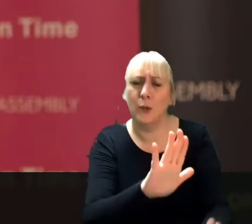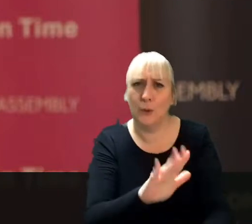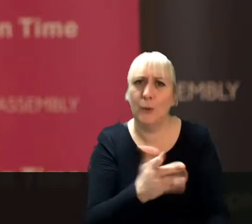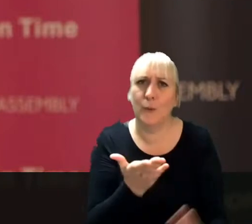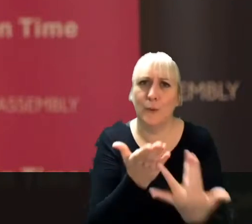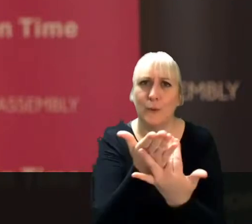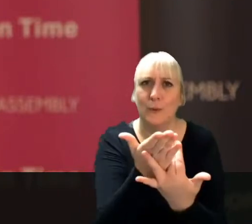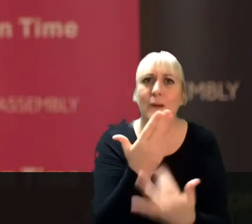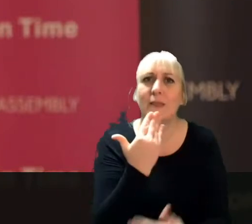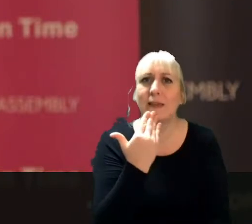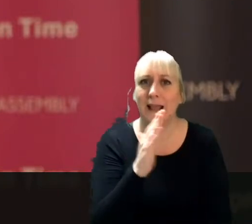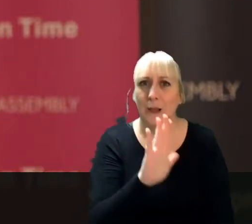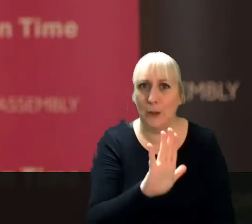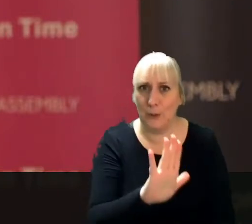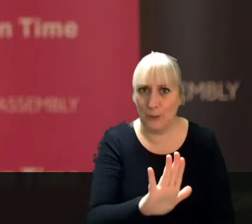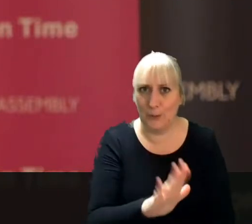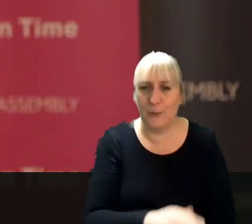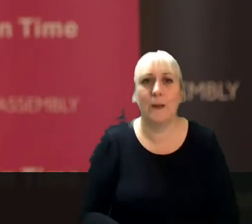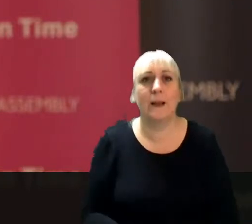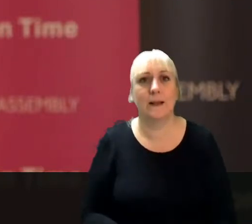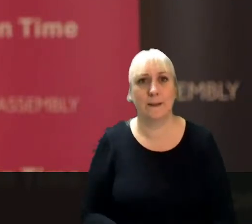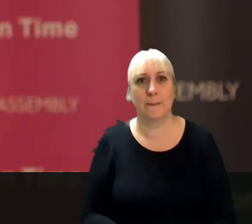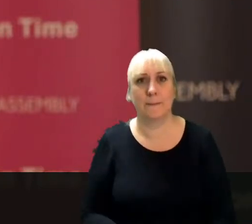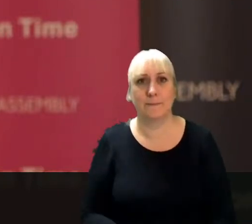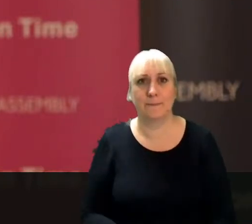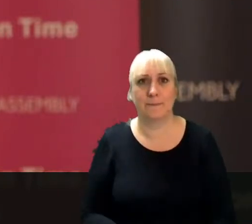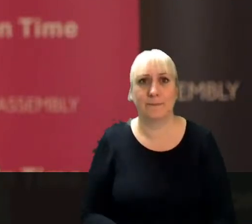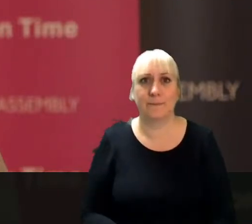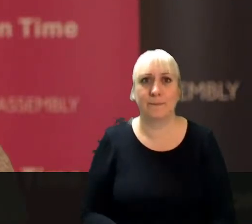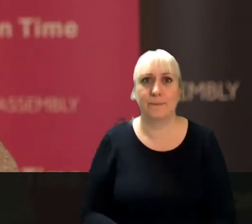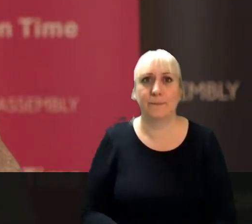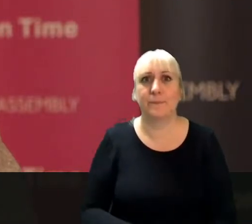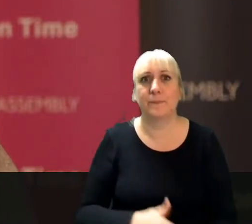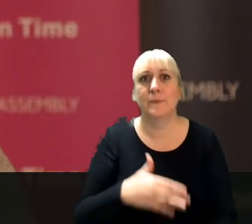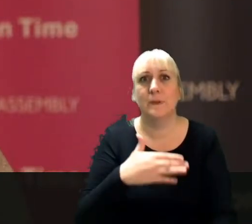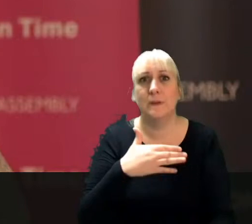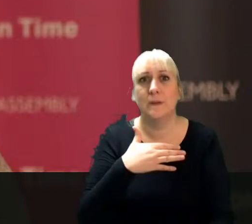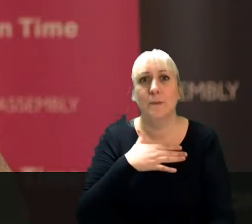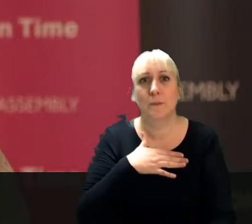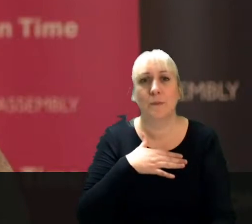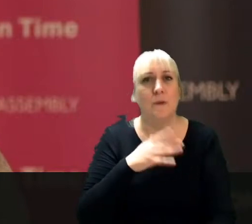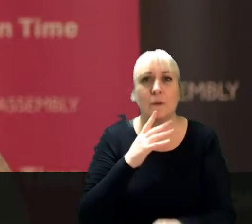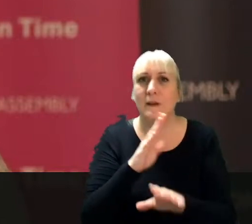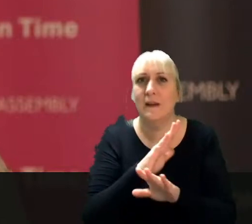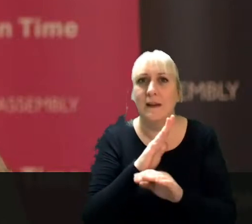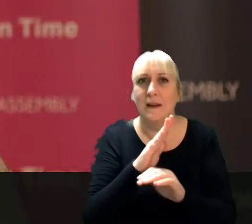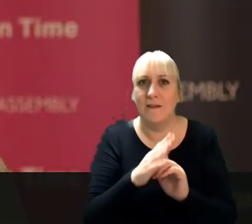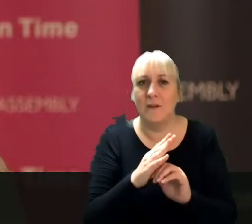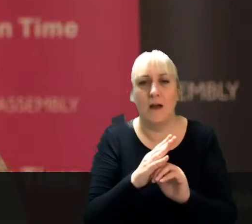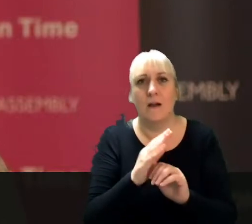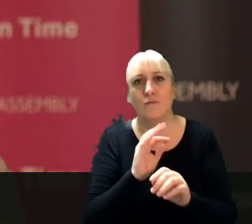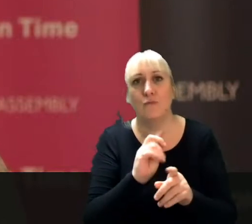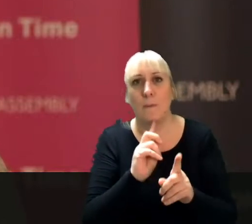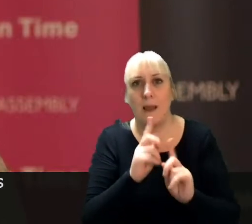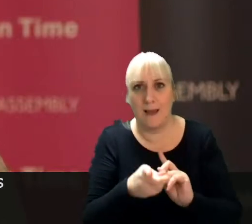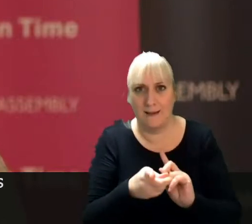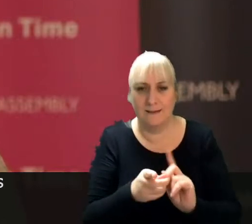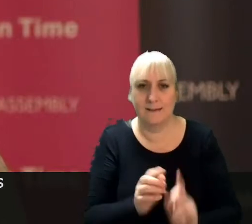didn't see a direct reply to the question, but let's move on. Assembly Member Desai, we